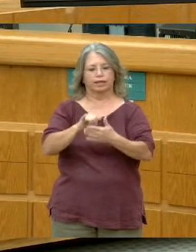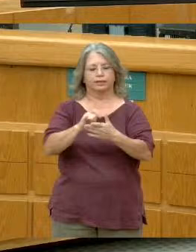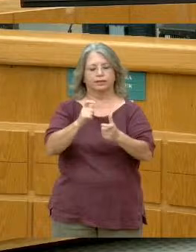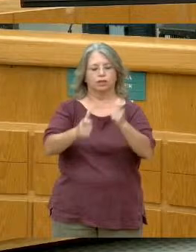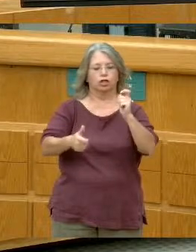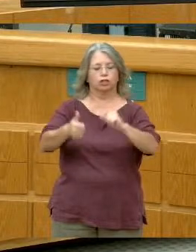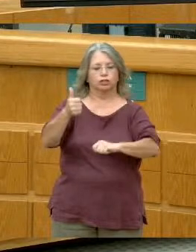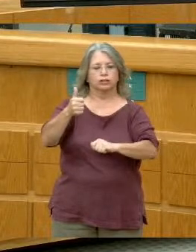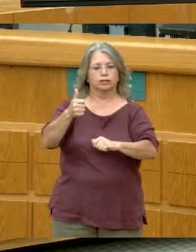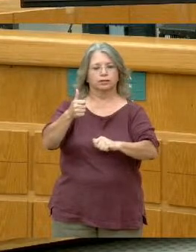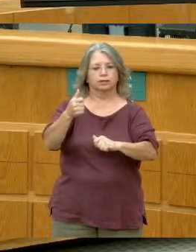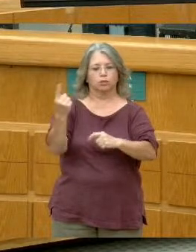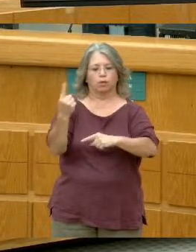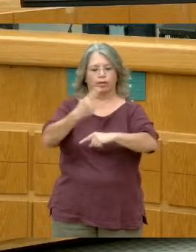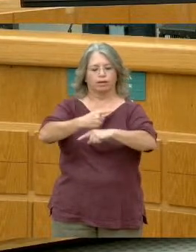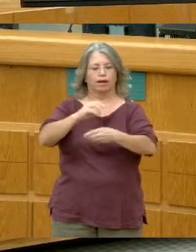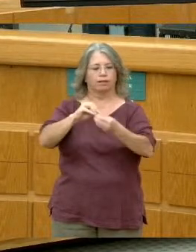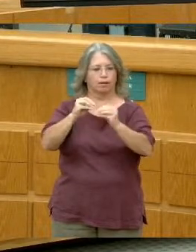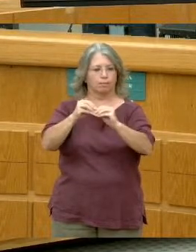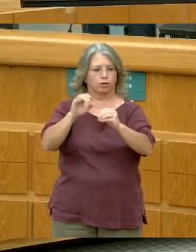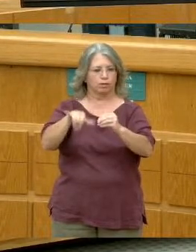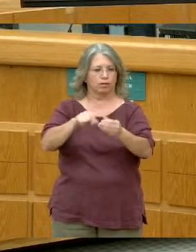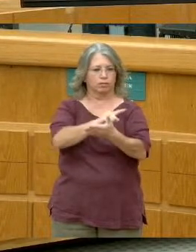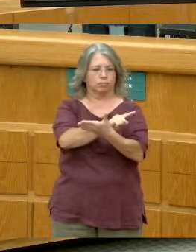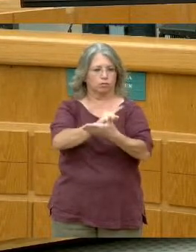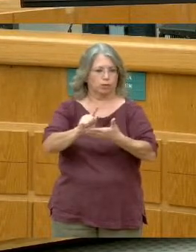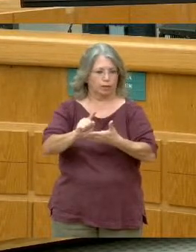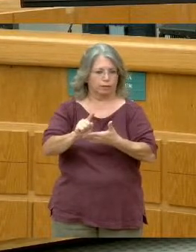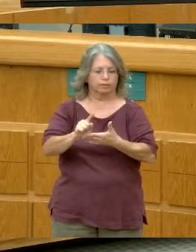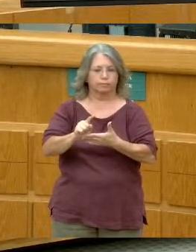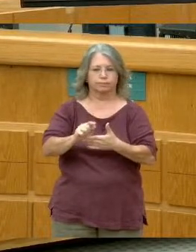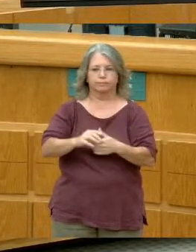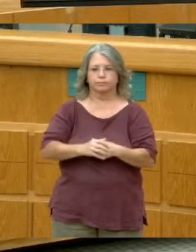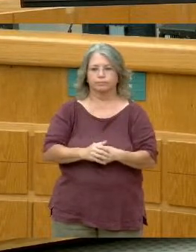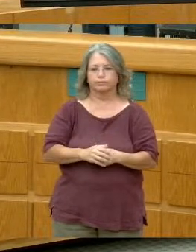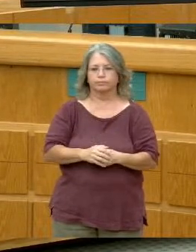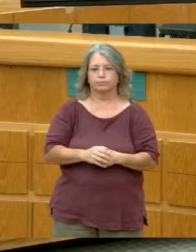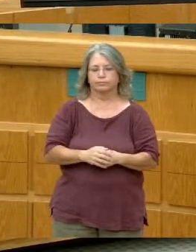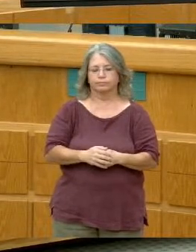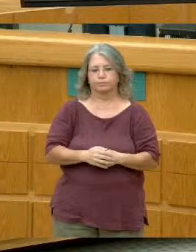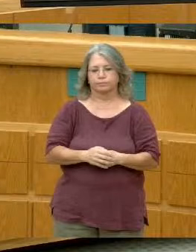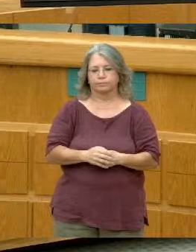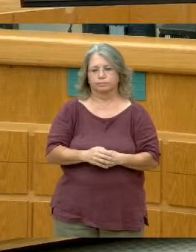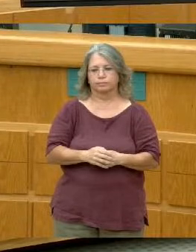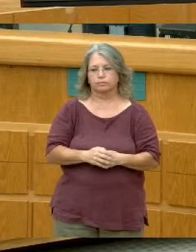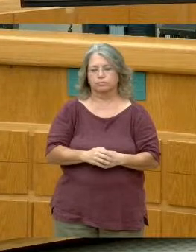largest one-day number of new cases for the past 7 days.